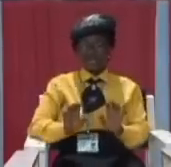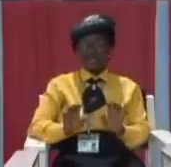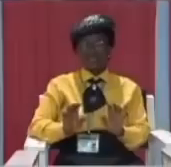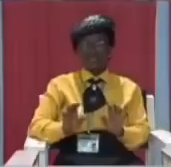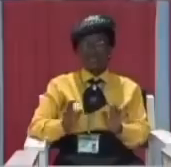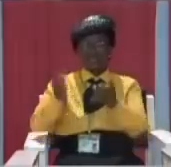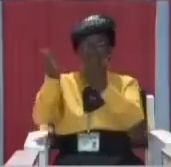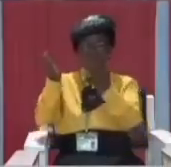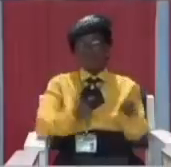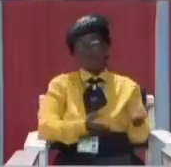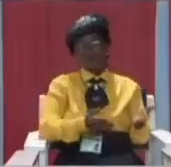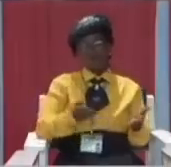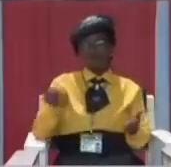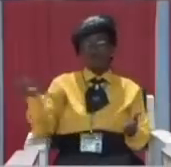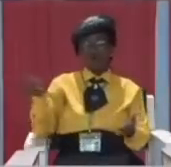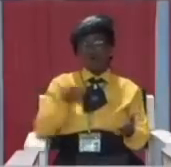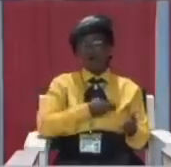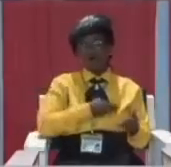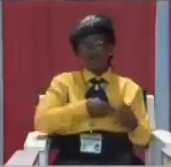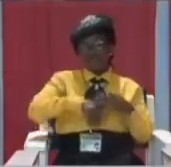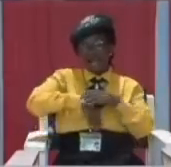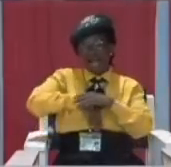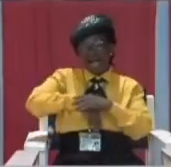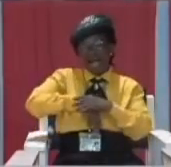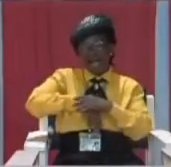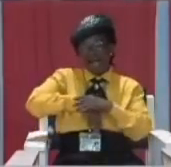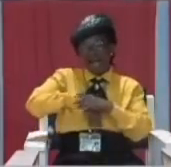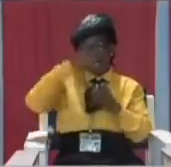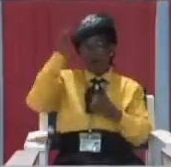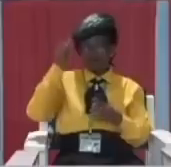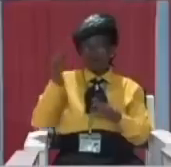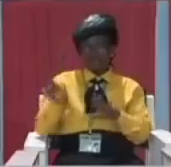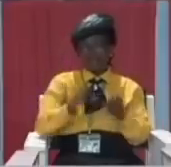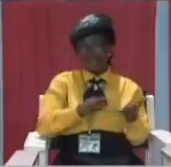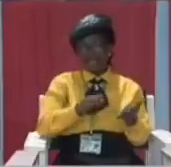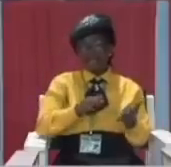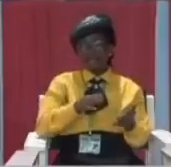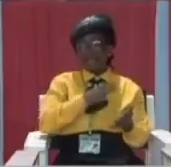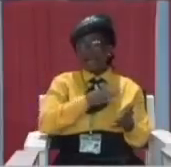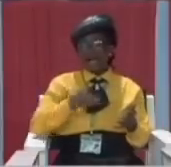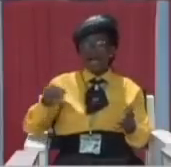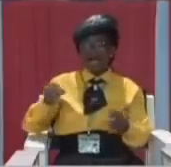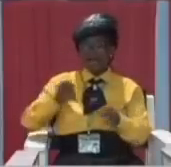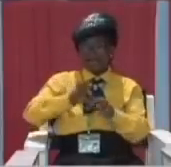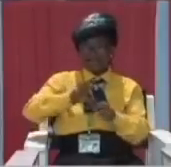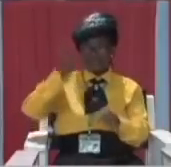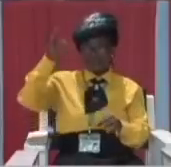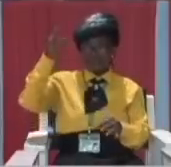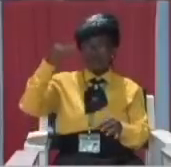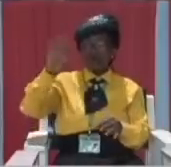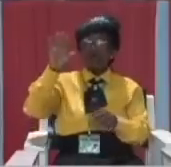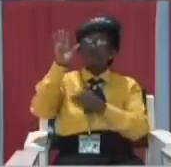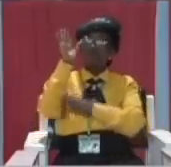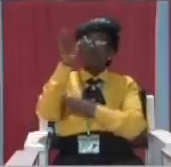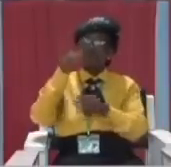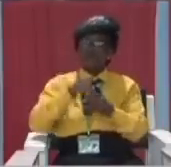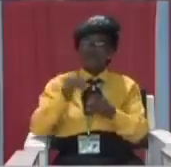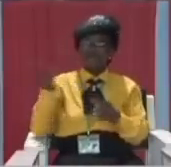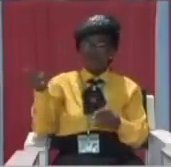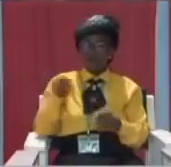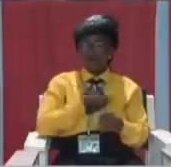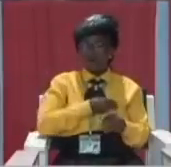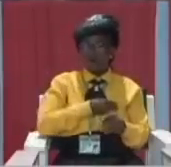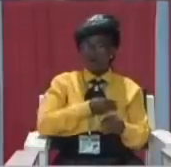the dead, brought us, the dead, out, and the Spirit of God in us caused us